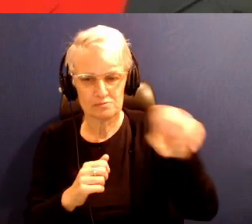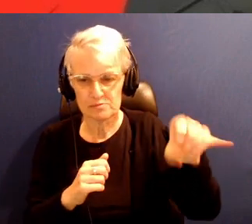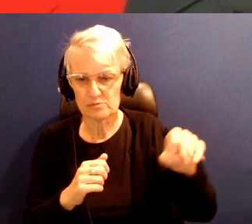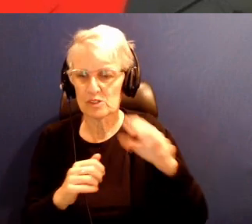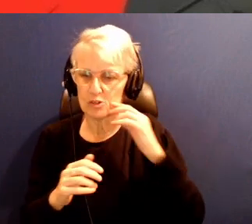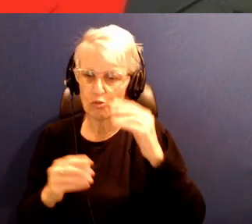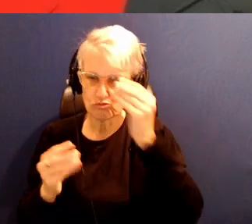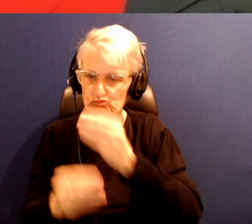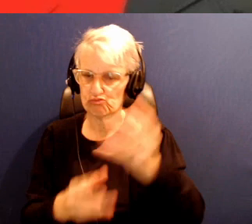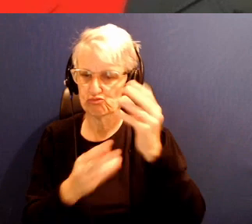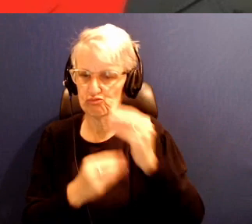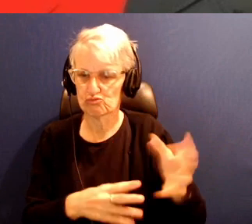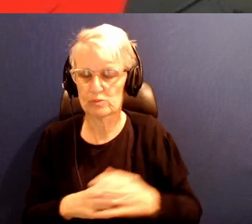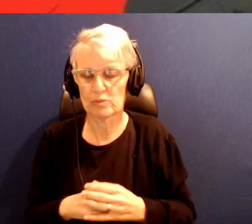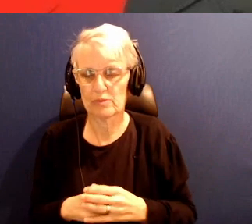inform programming.